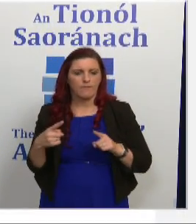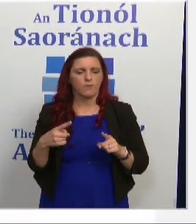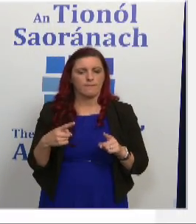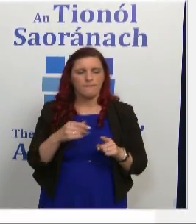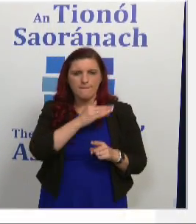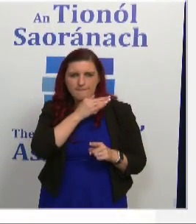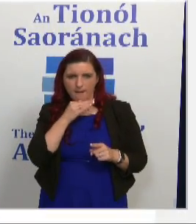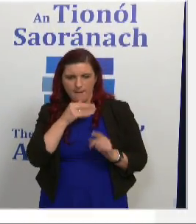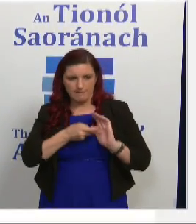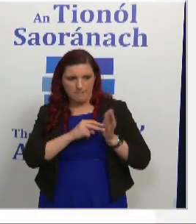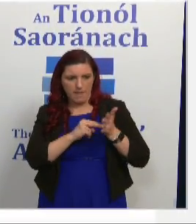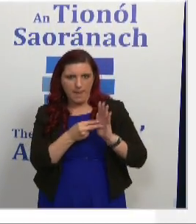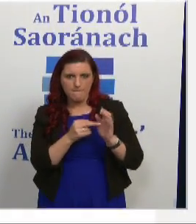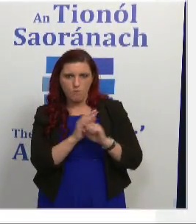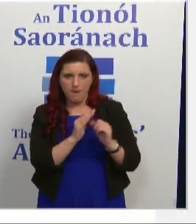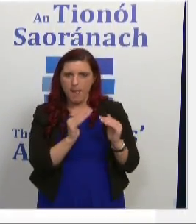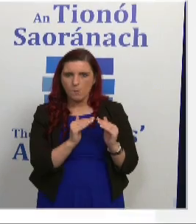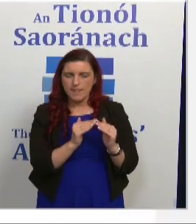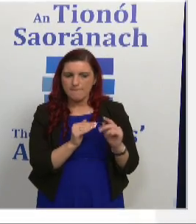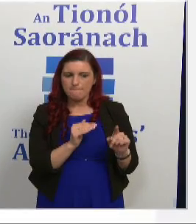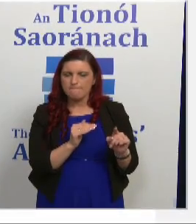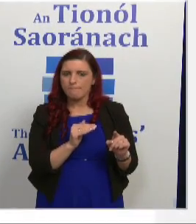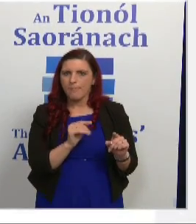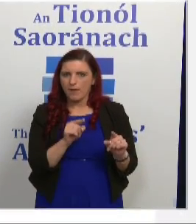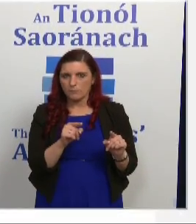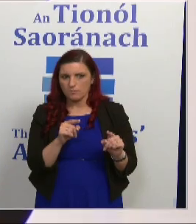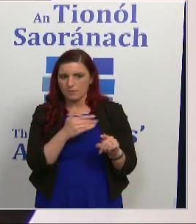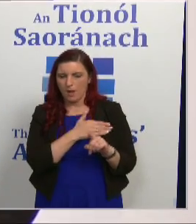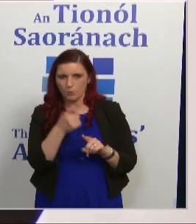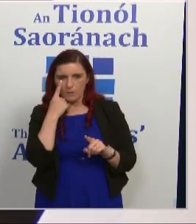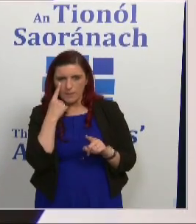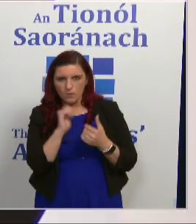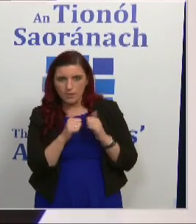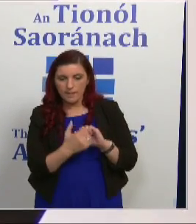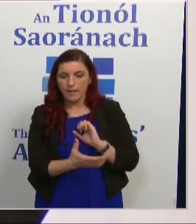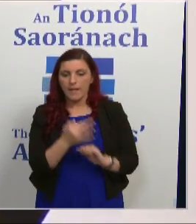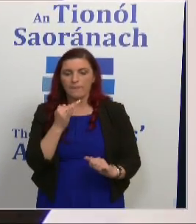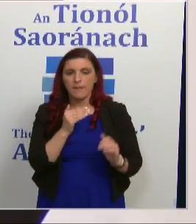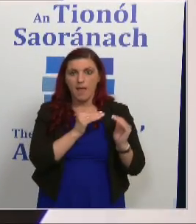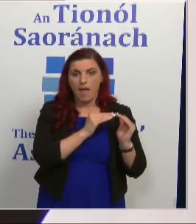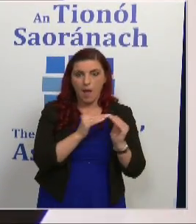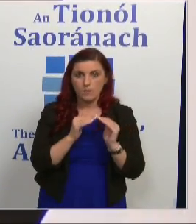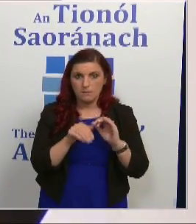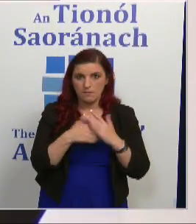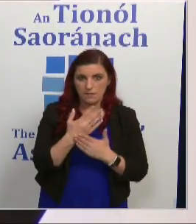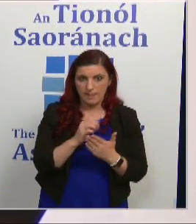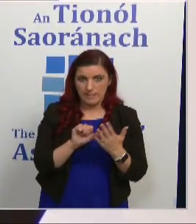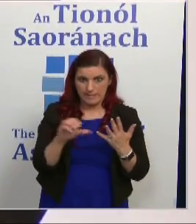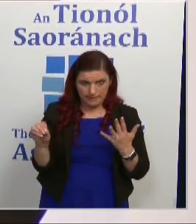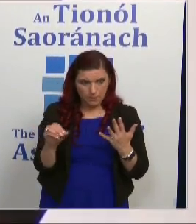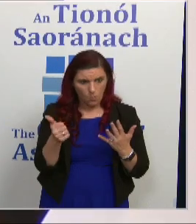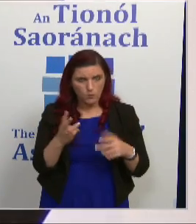planning for housing and the housing developments. So one of the things we see is some of our housing developments in the 60s actually works quite